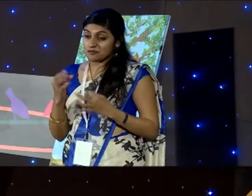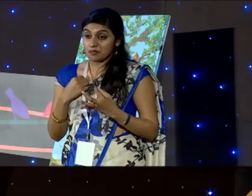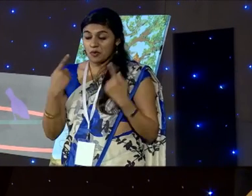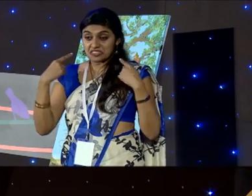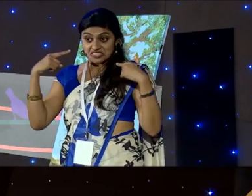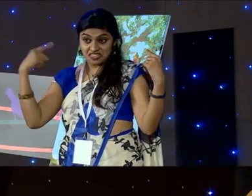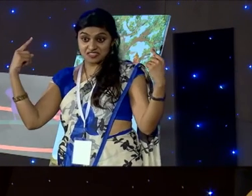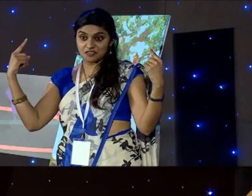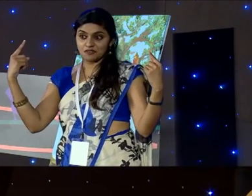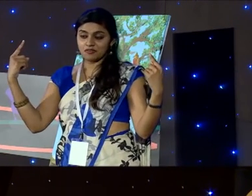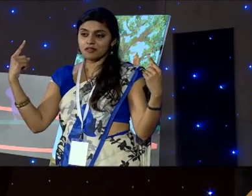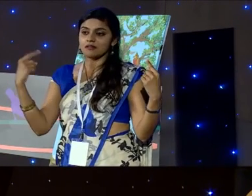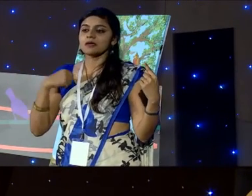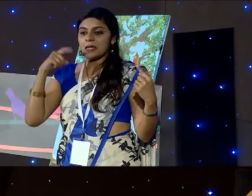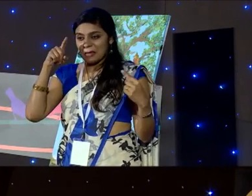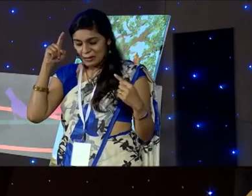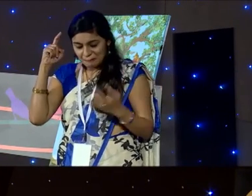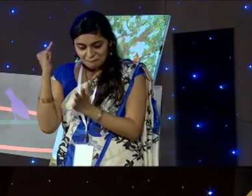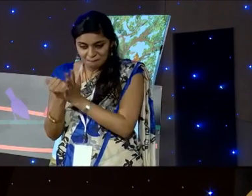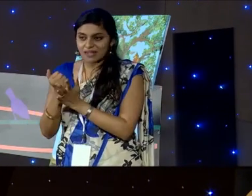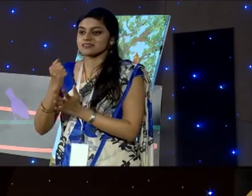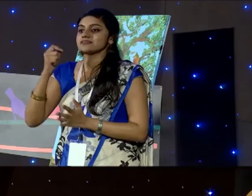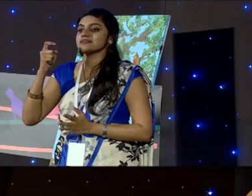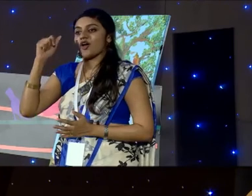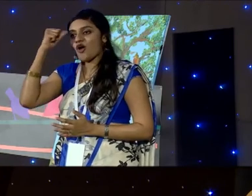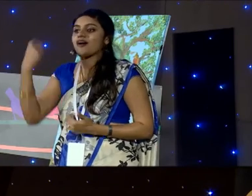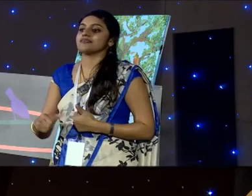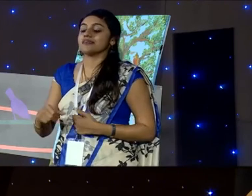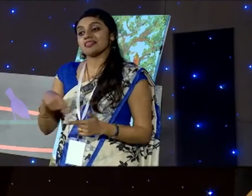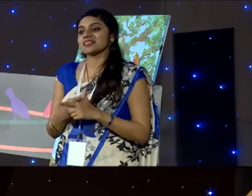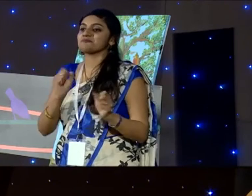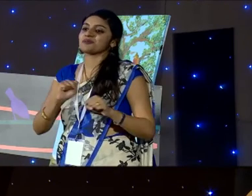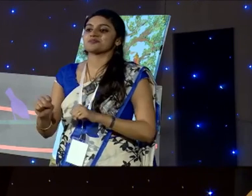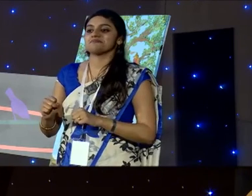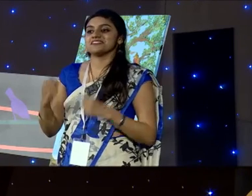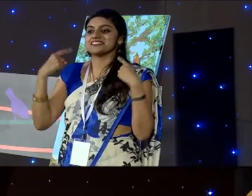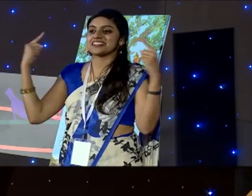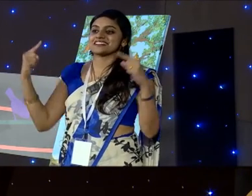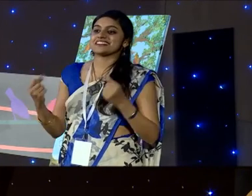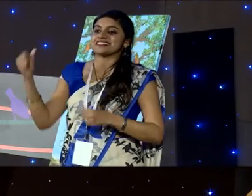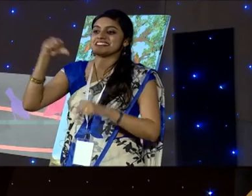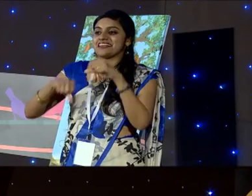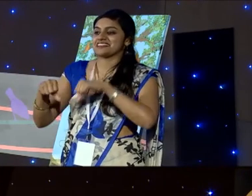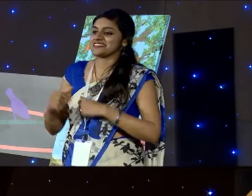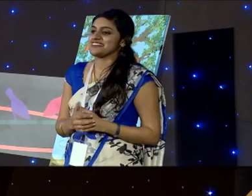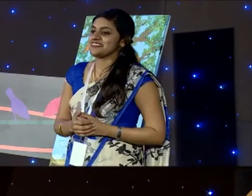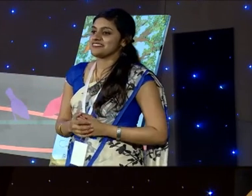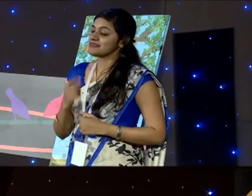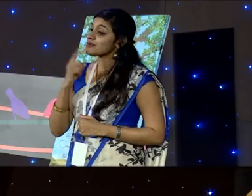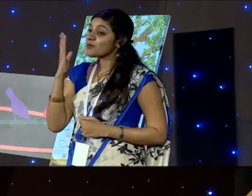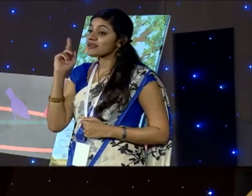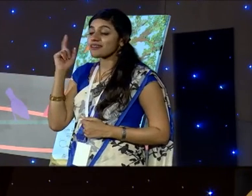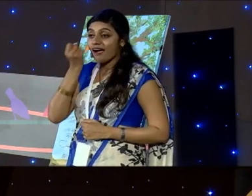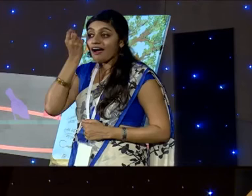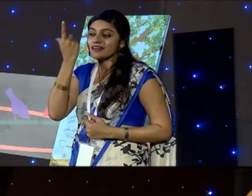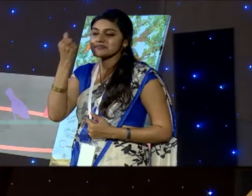essential. His idea was that maybe to excel in focusing on small details to really understand a system,